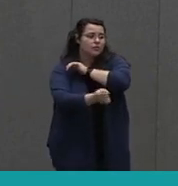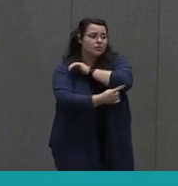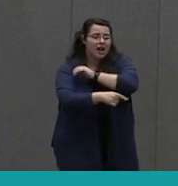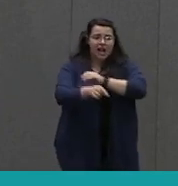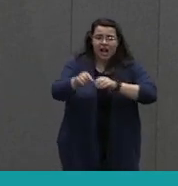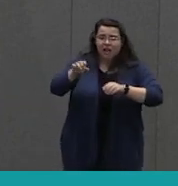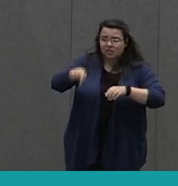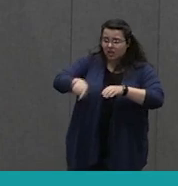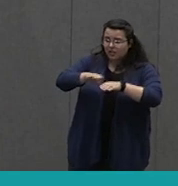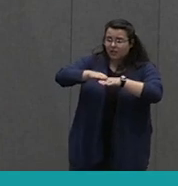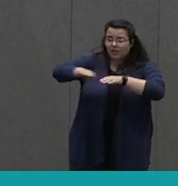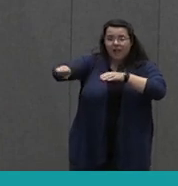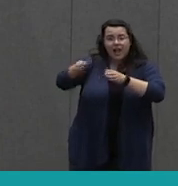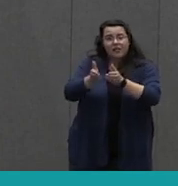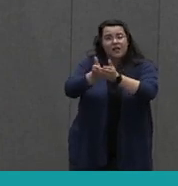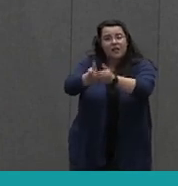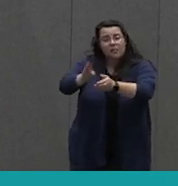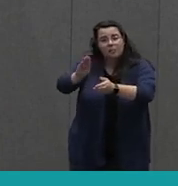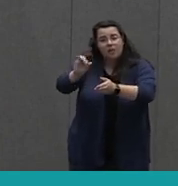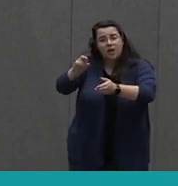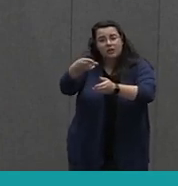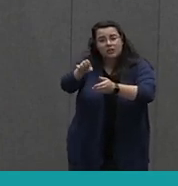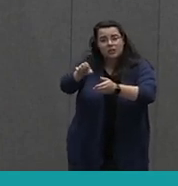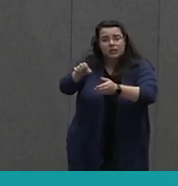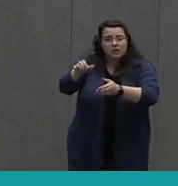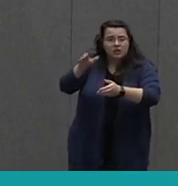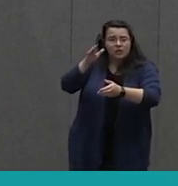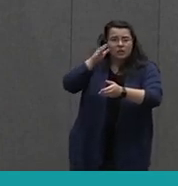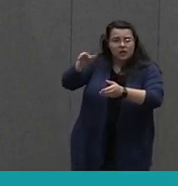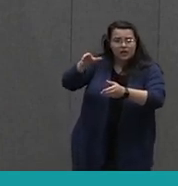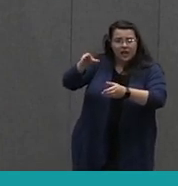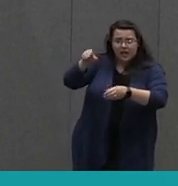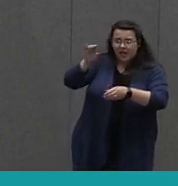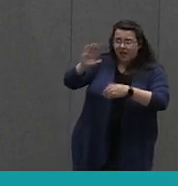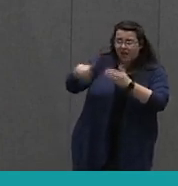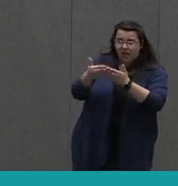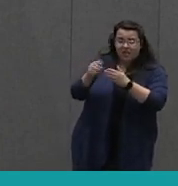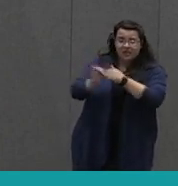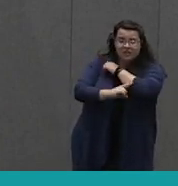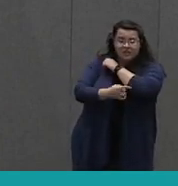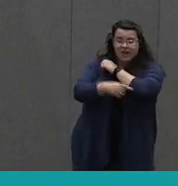then you make the word be the shape of what it is, like a mountain.